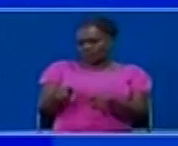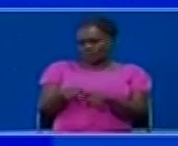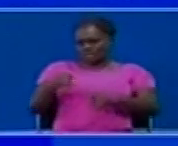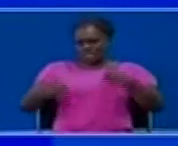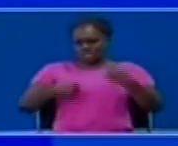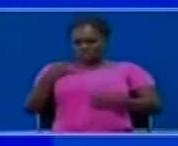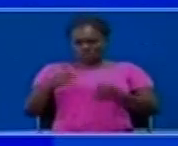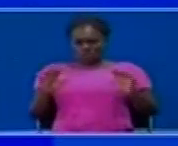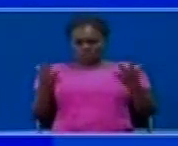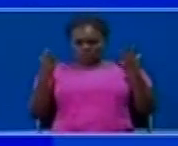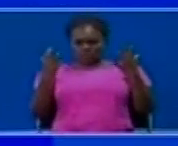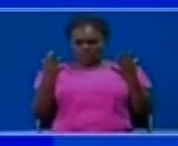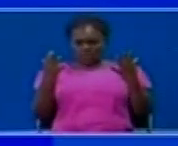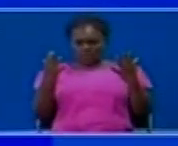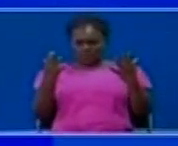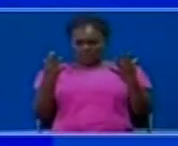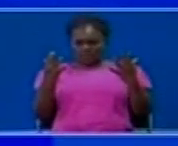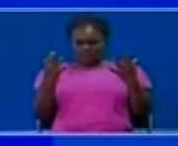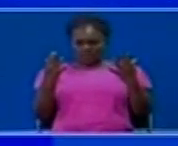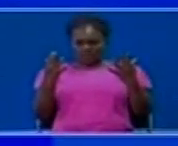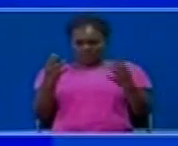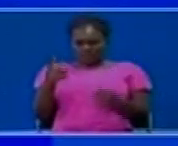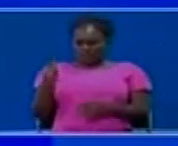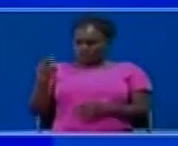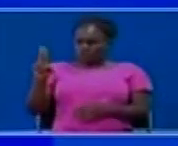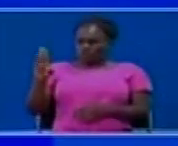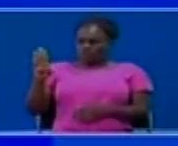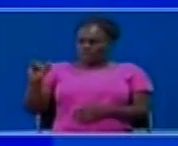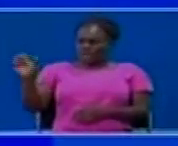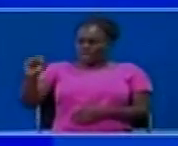their holiday. Why, you may ask? Tobias Chanji has more.